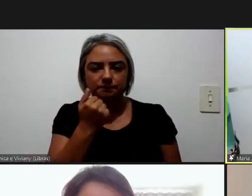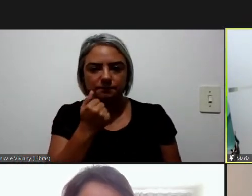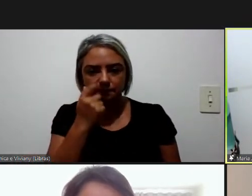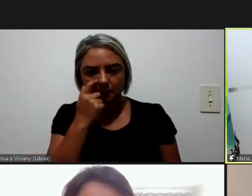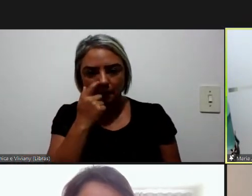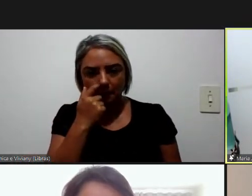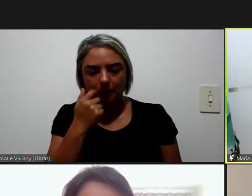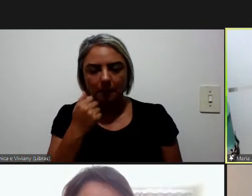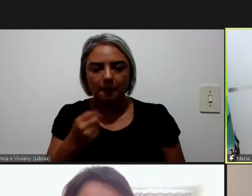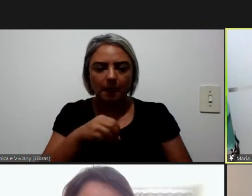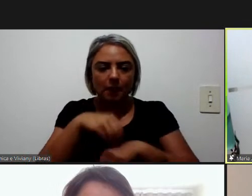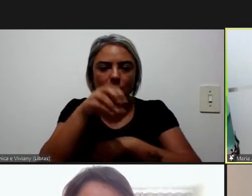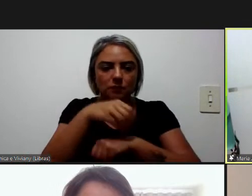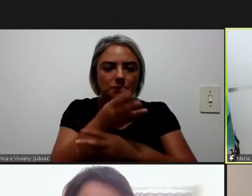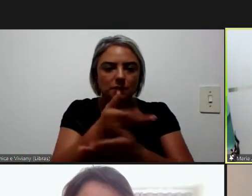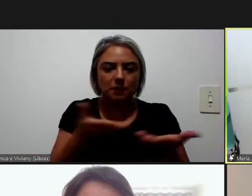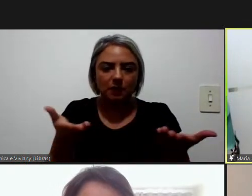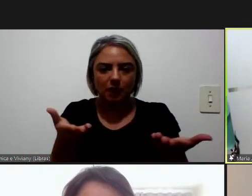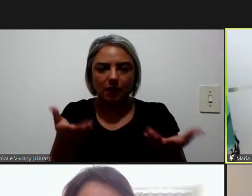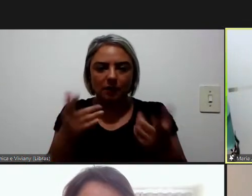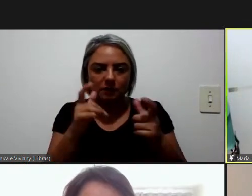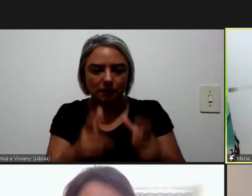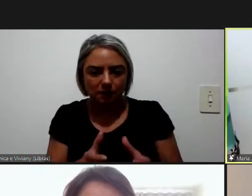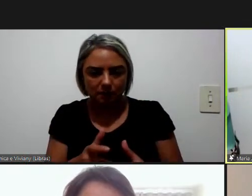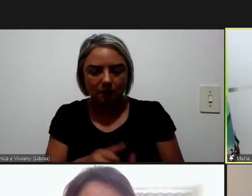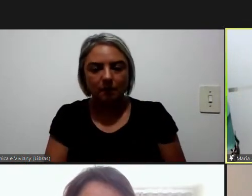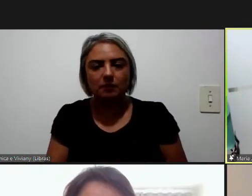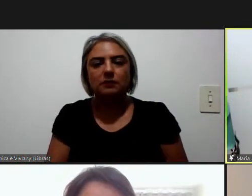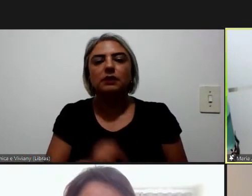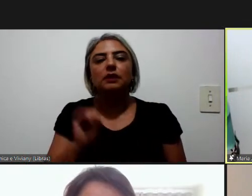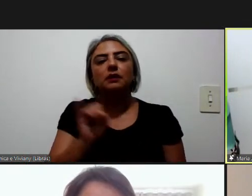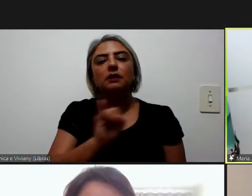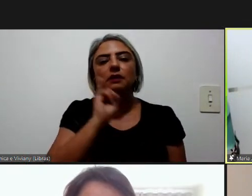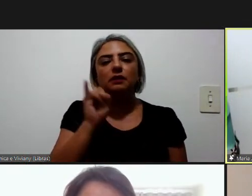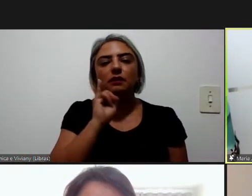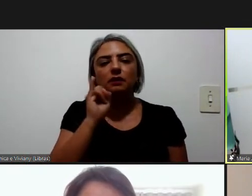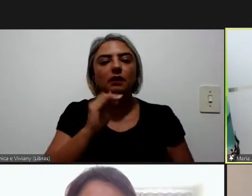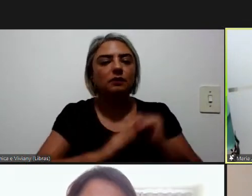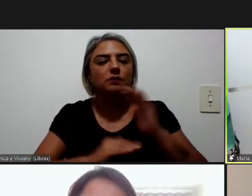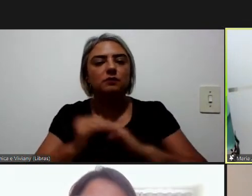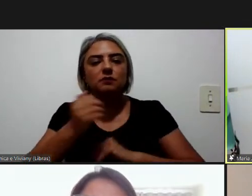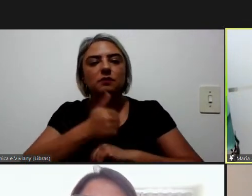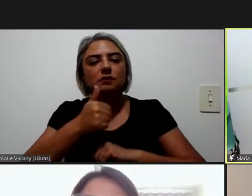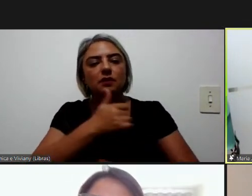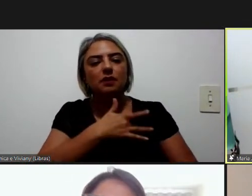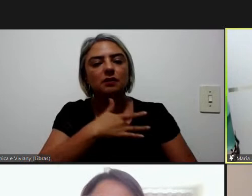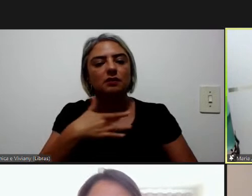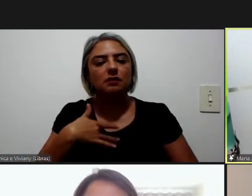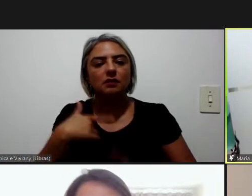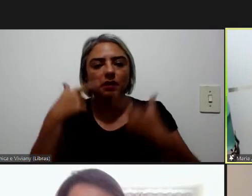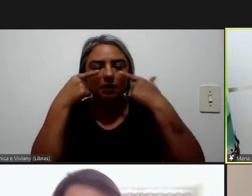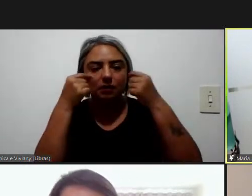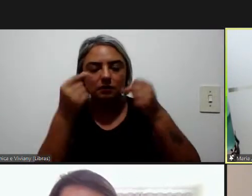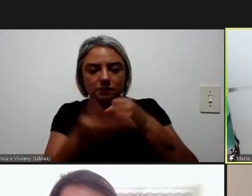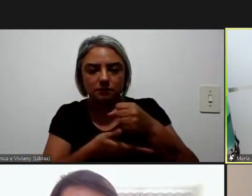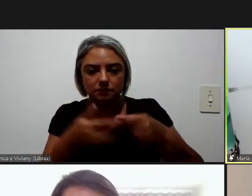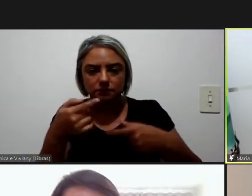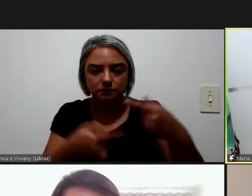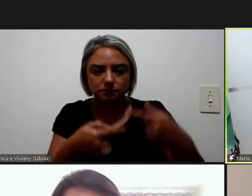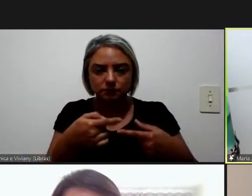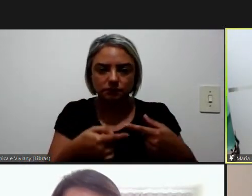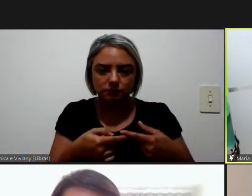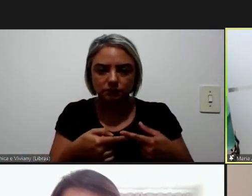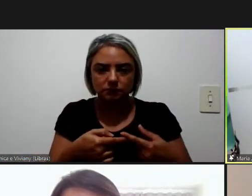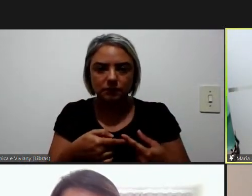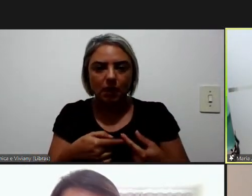and the food that are there available in the local level, and the importance of the health professionals and primary attention.